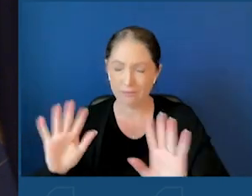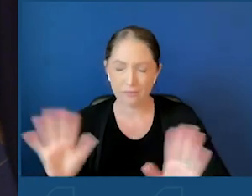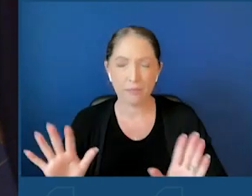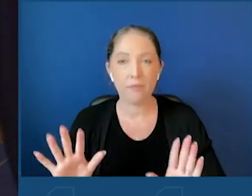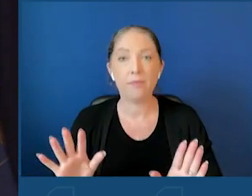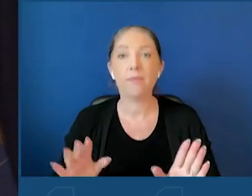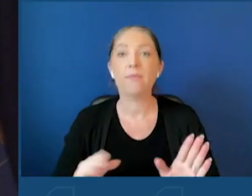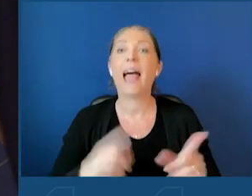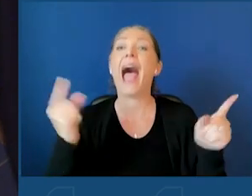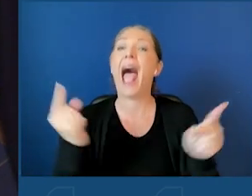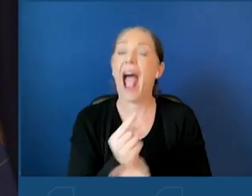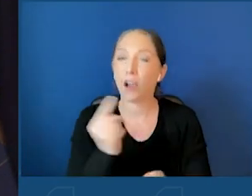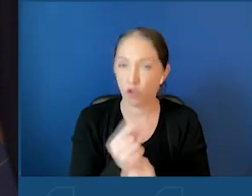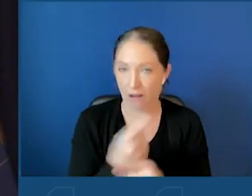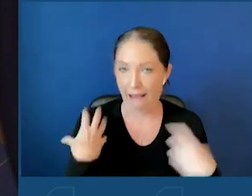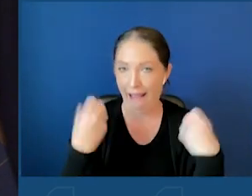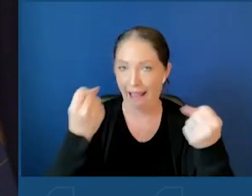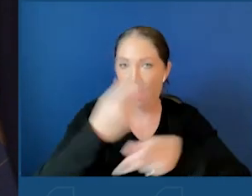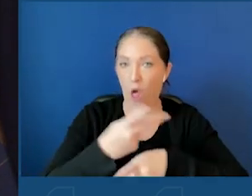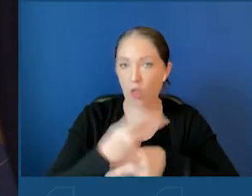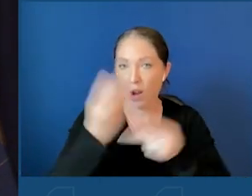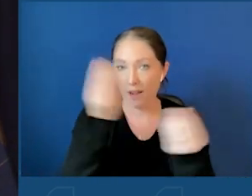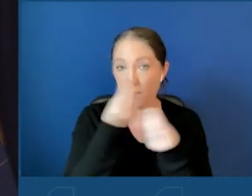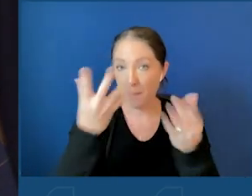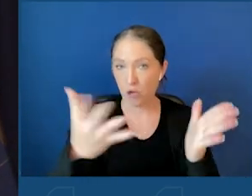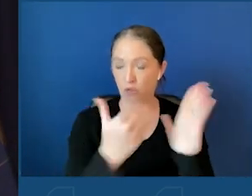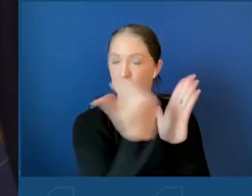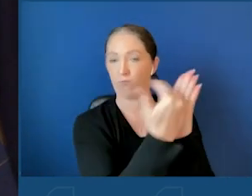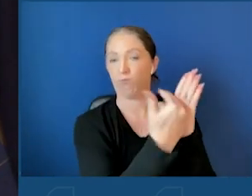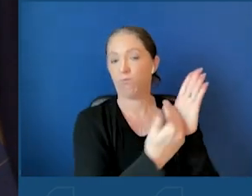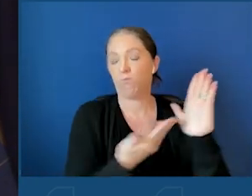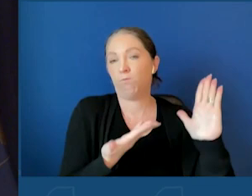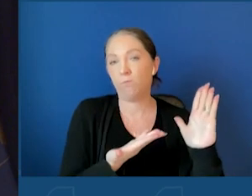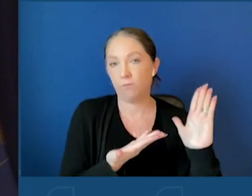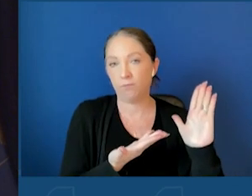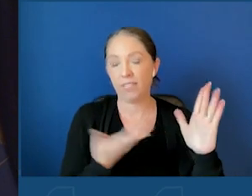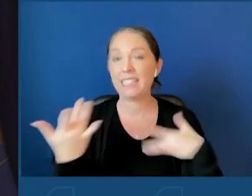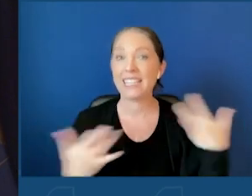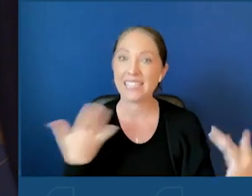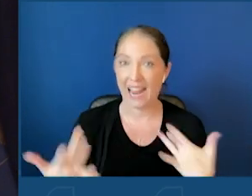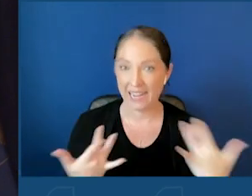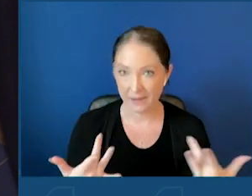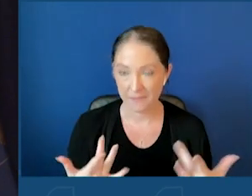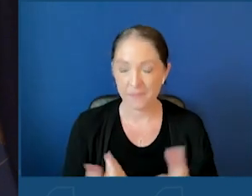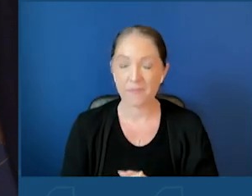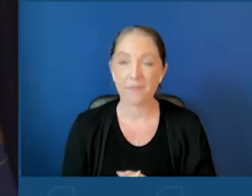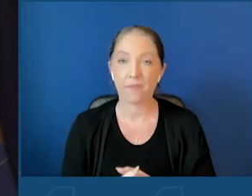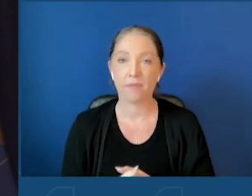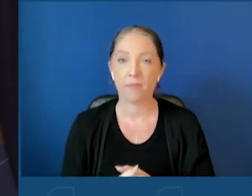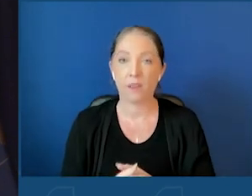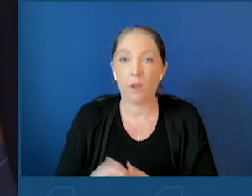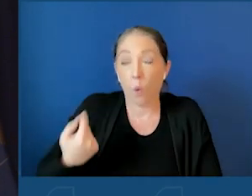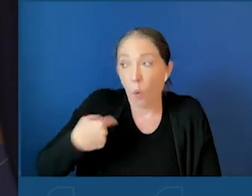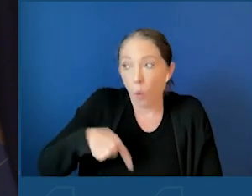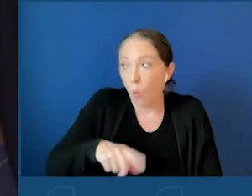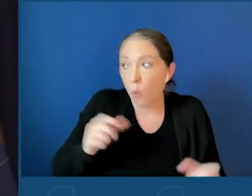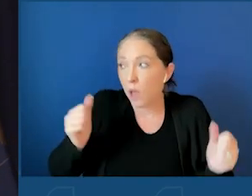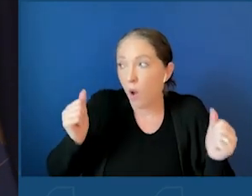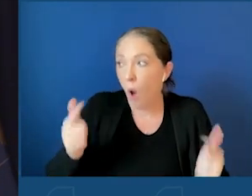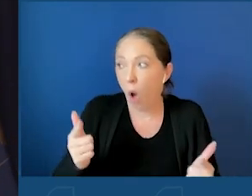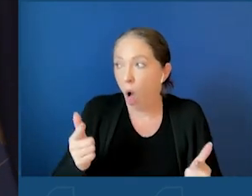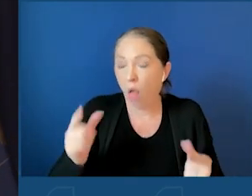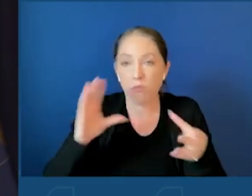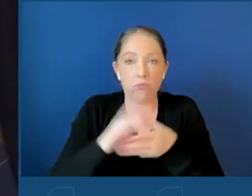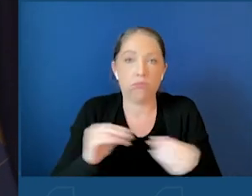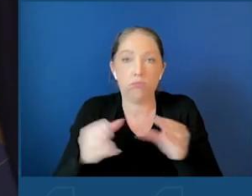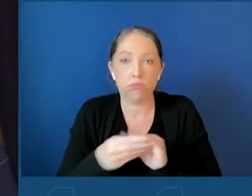accurate healthcare information for them. And that's exciting. Because we all have our stories, our experience